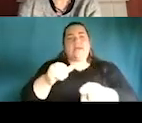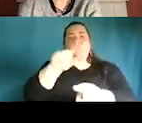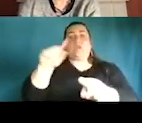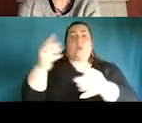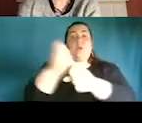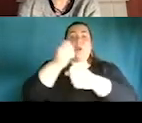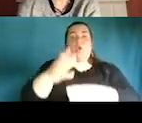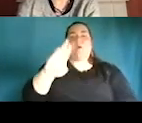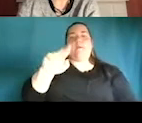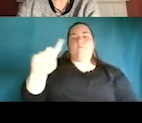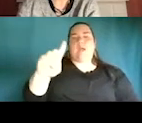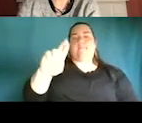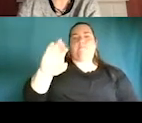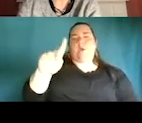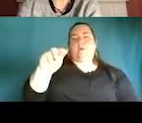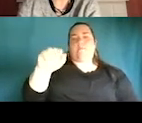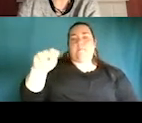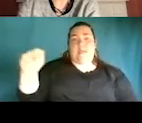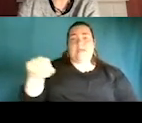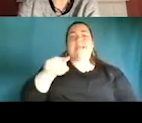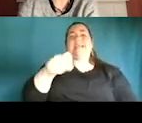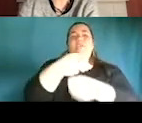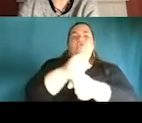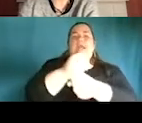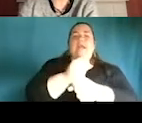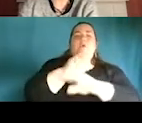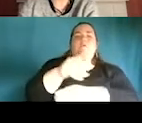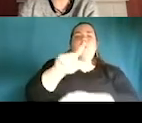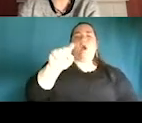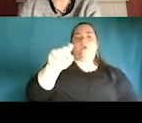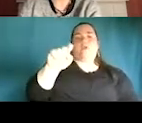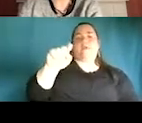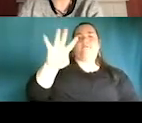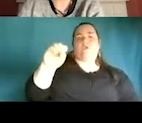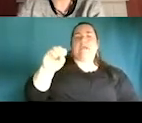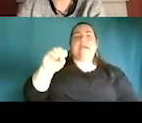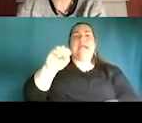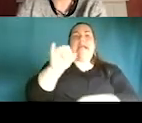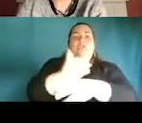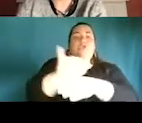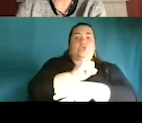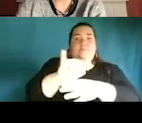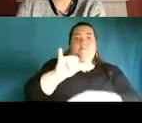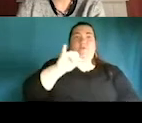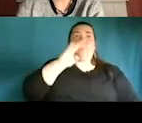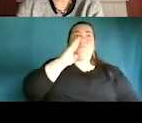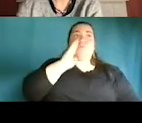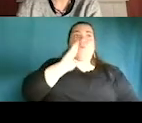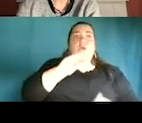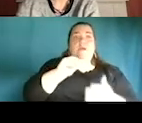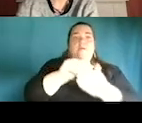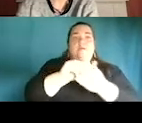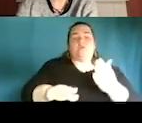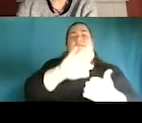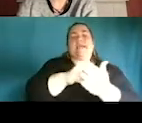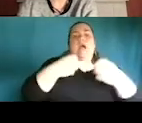Brockman has helped to create over 140 internships for Brown students in the Center for Prisoner Health and Human Rights. His